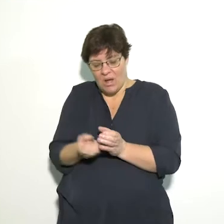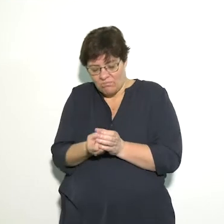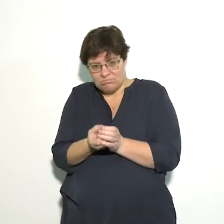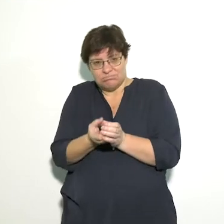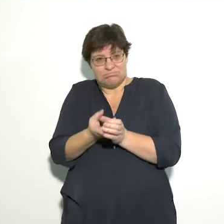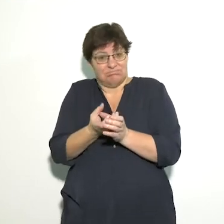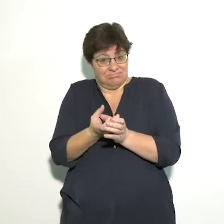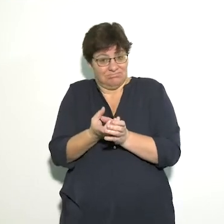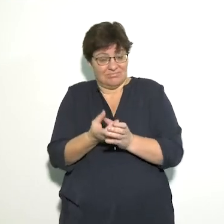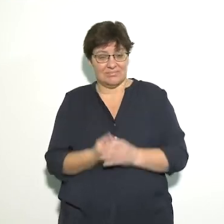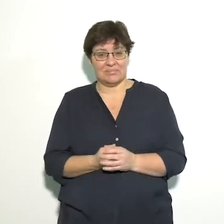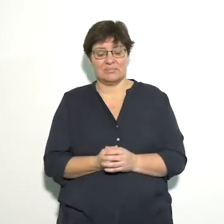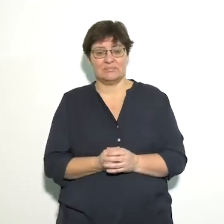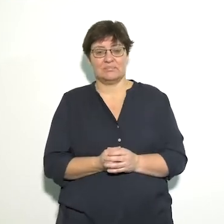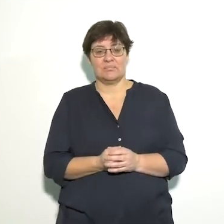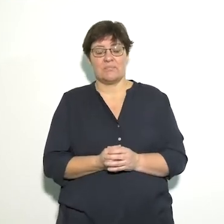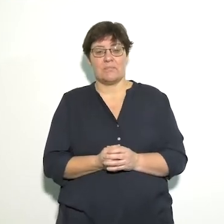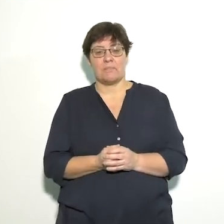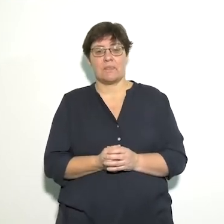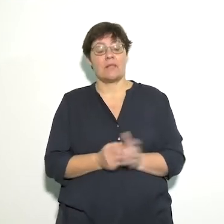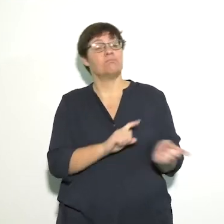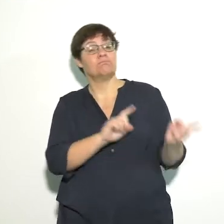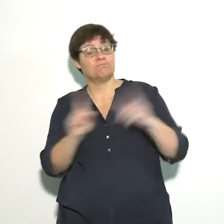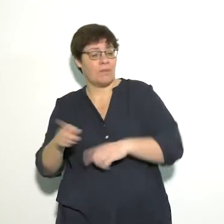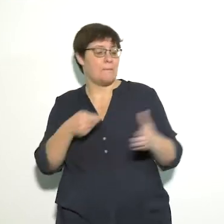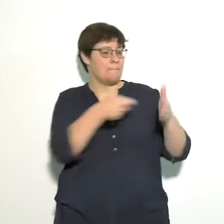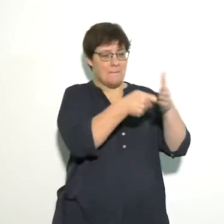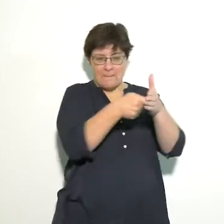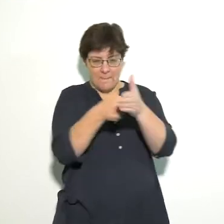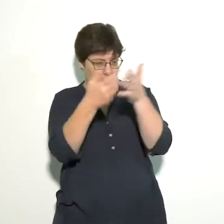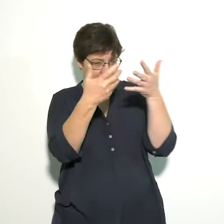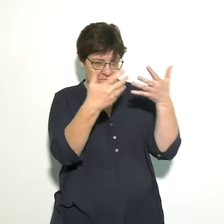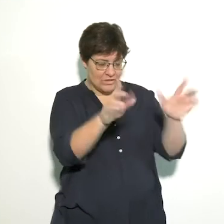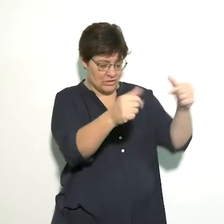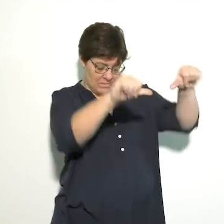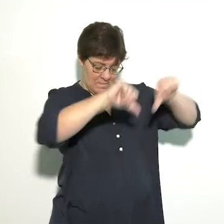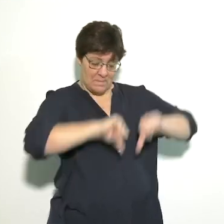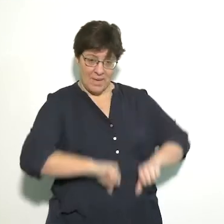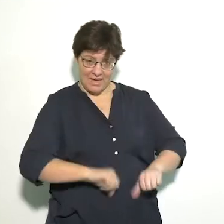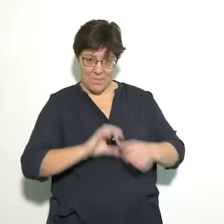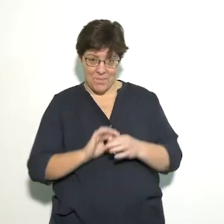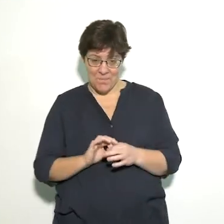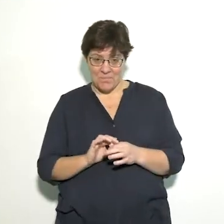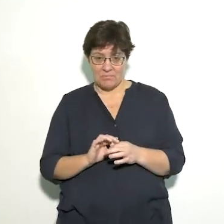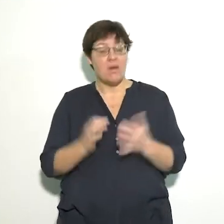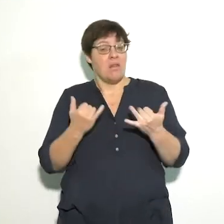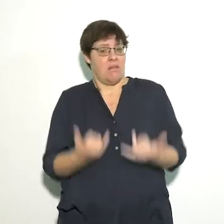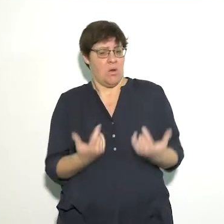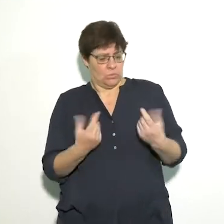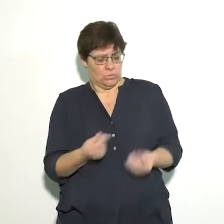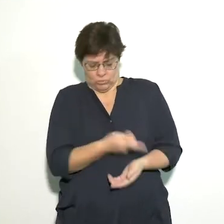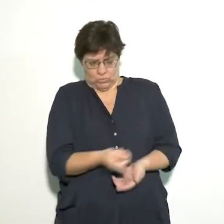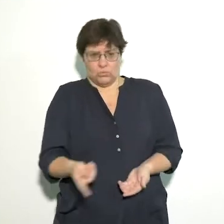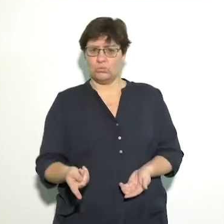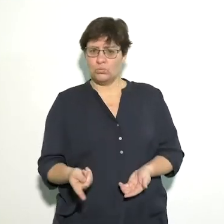into. Right, so they go and they buy all these yummy goodies and they come back home. What do they do